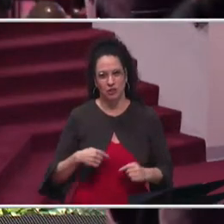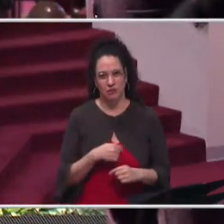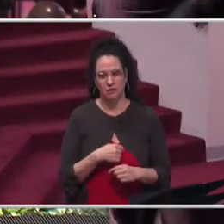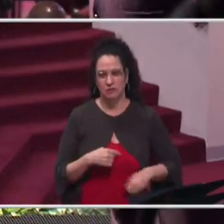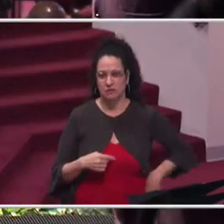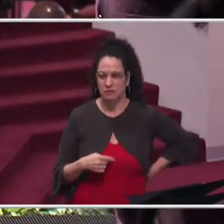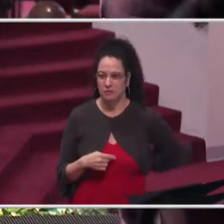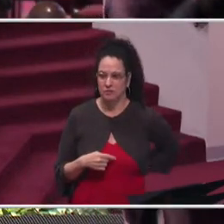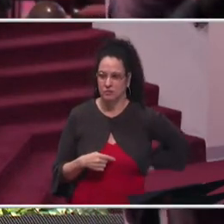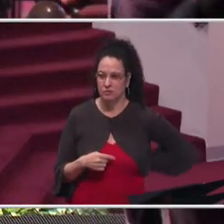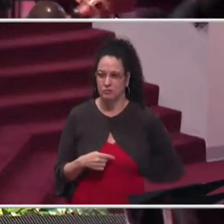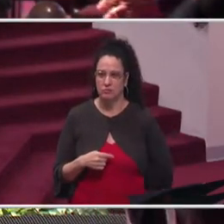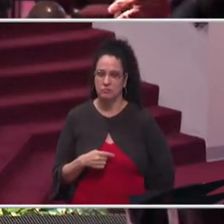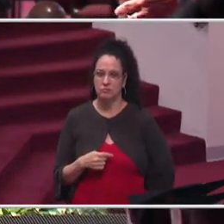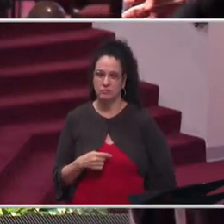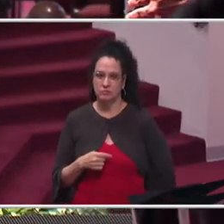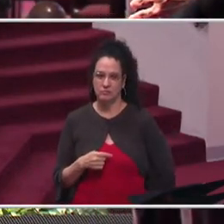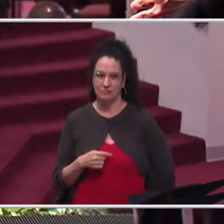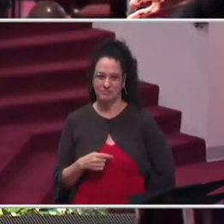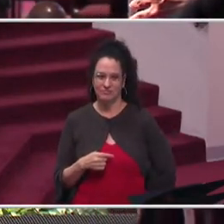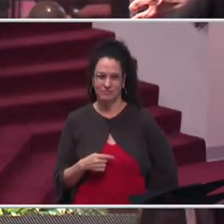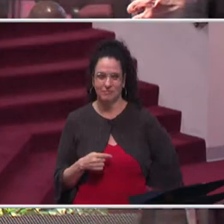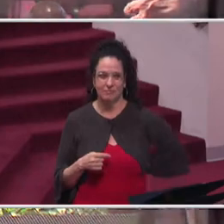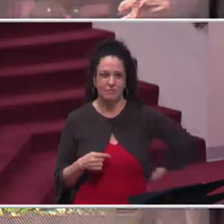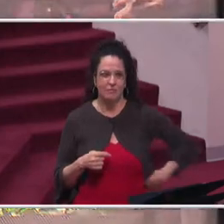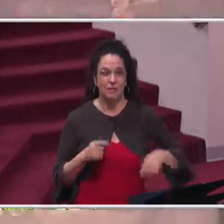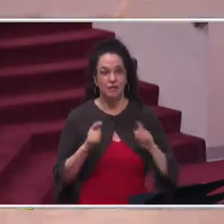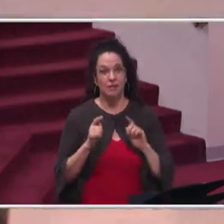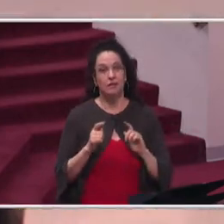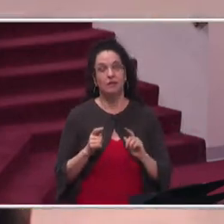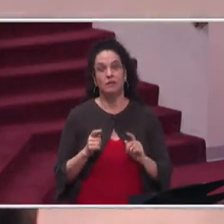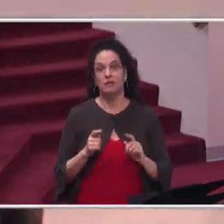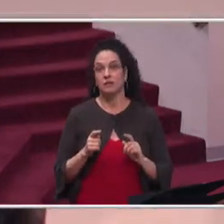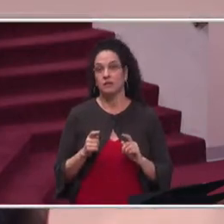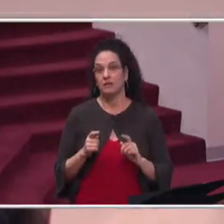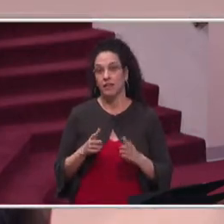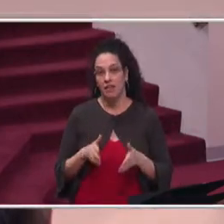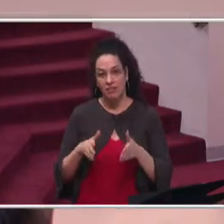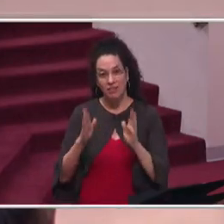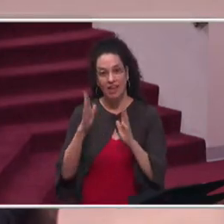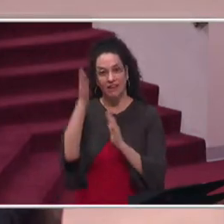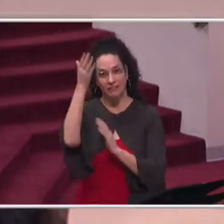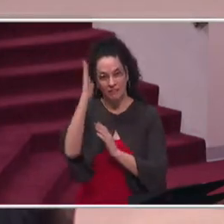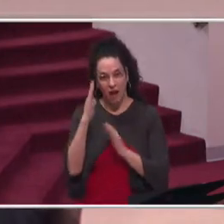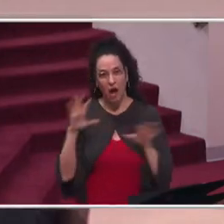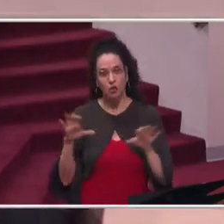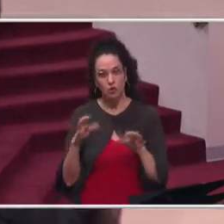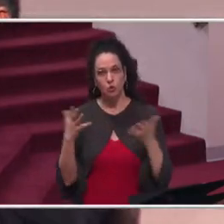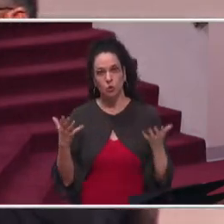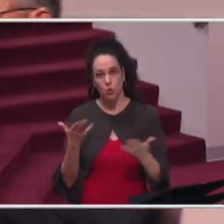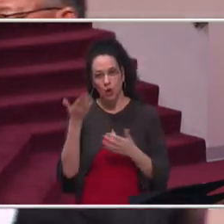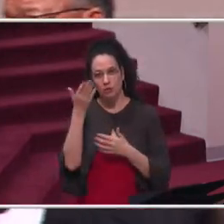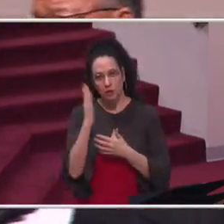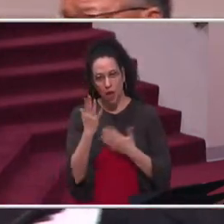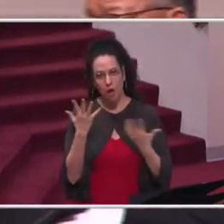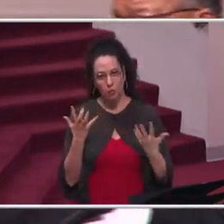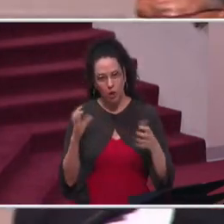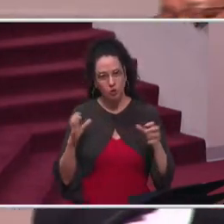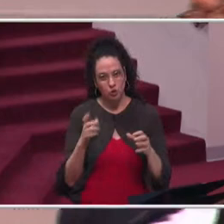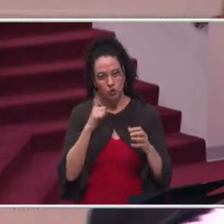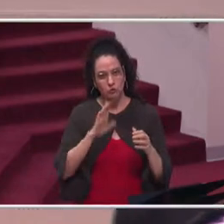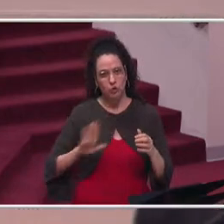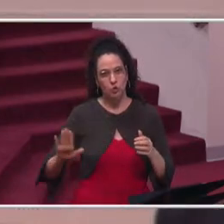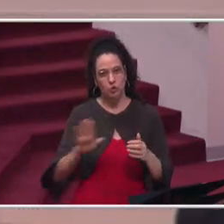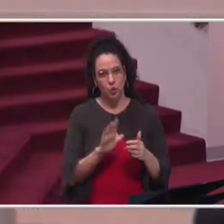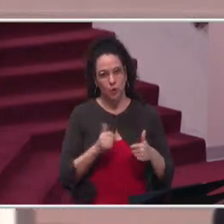can't, and then give yourself more over to God and let God do what God wants to do in your life.